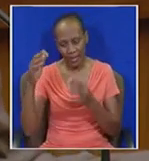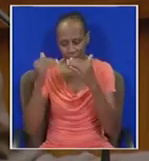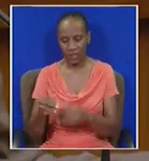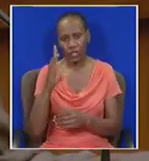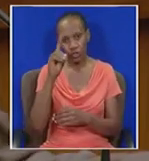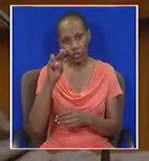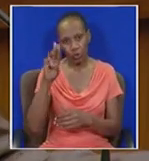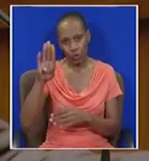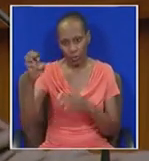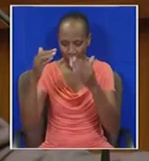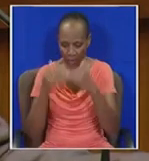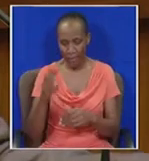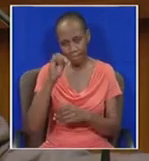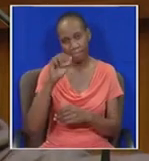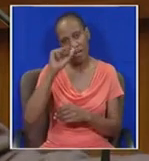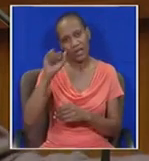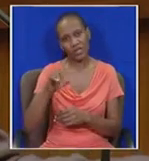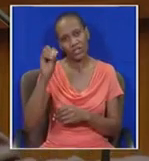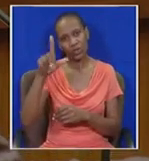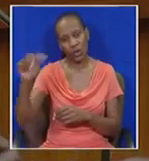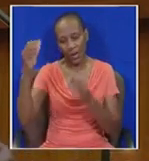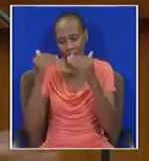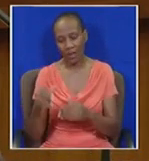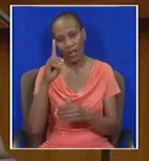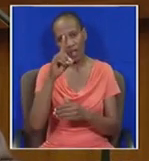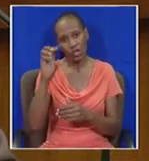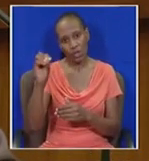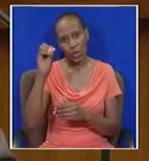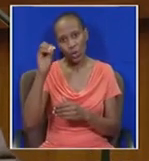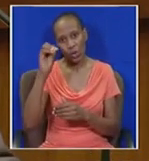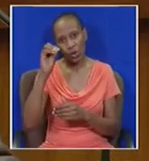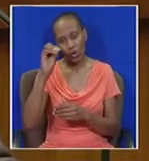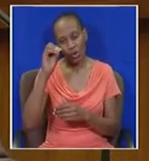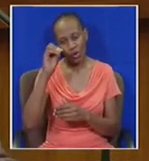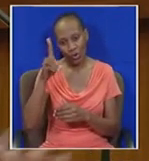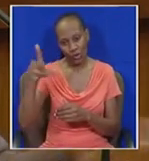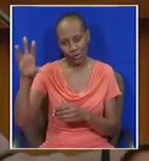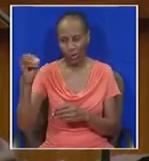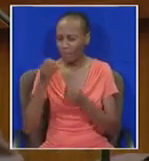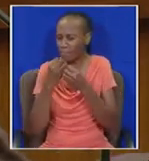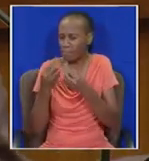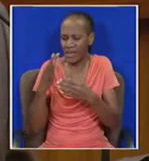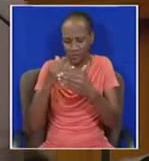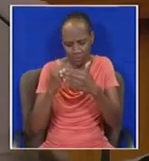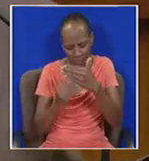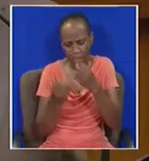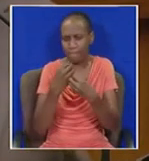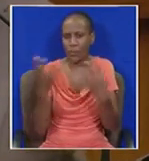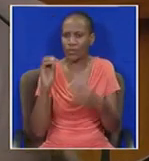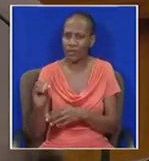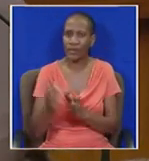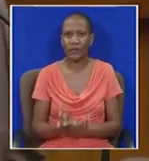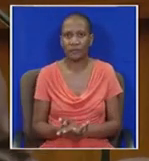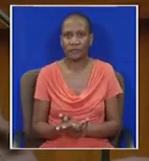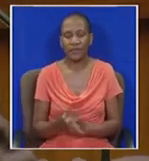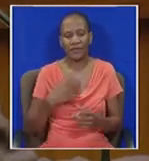Duba, Thembi Majola, Ayanda Dlodlo, and many others. I